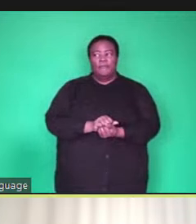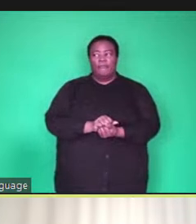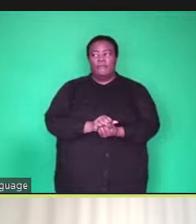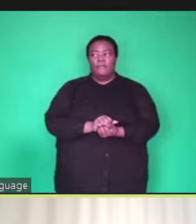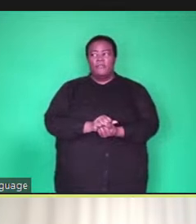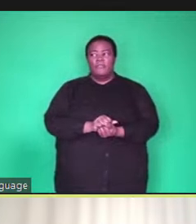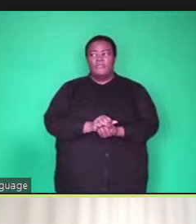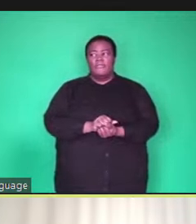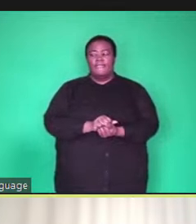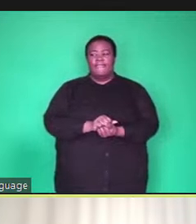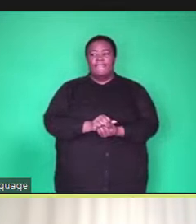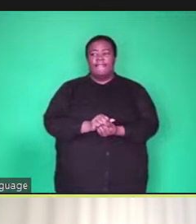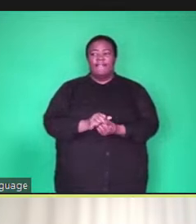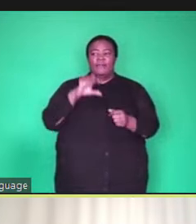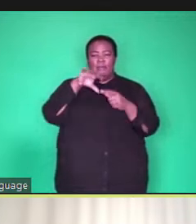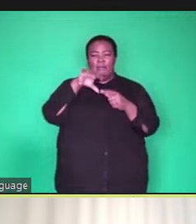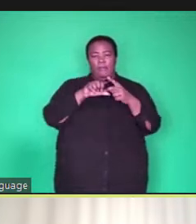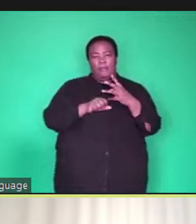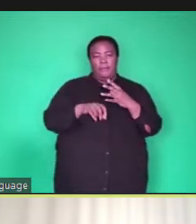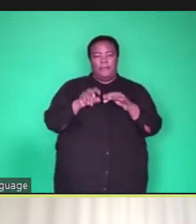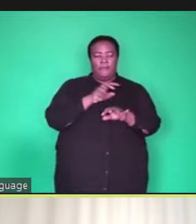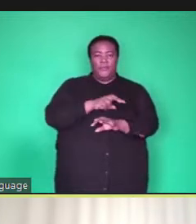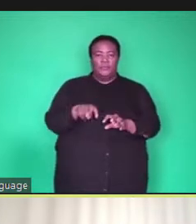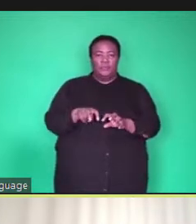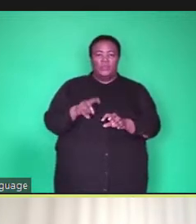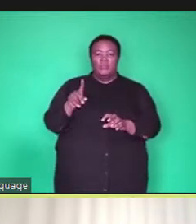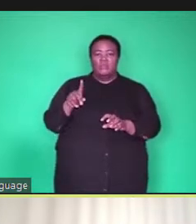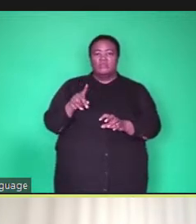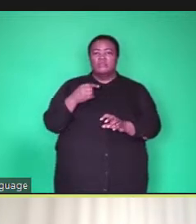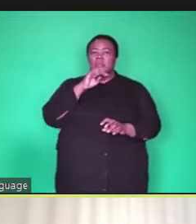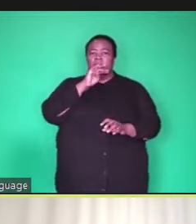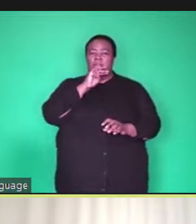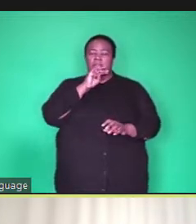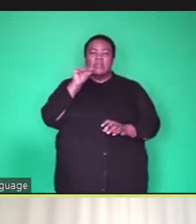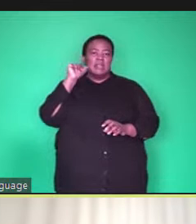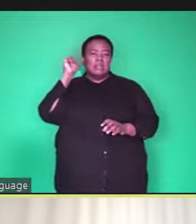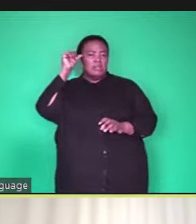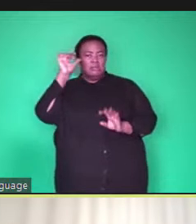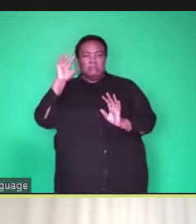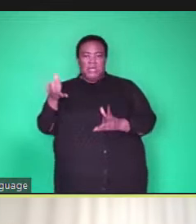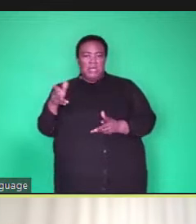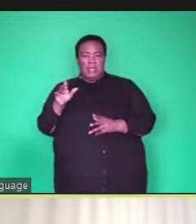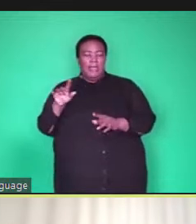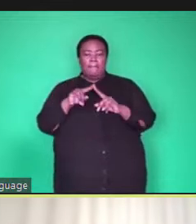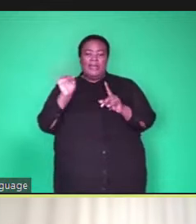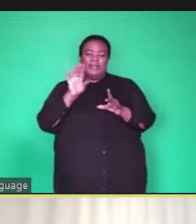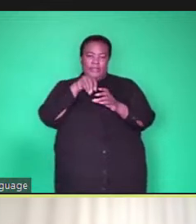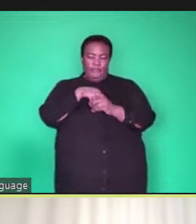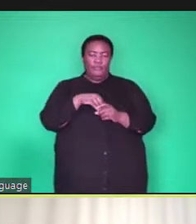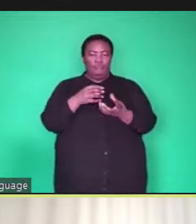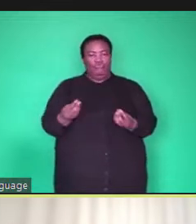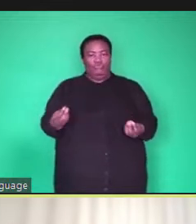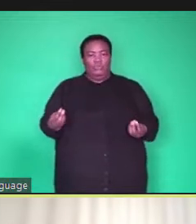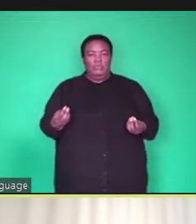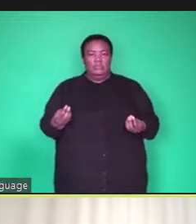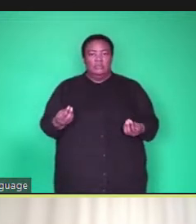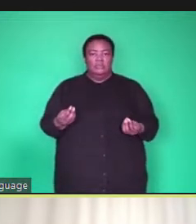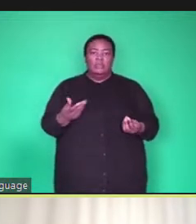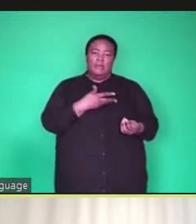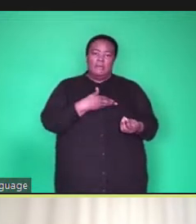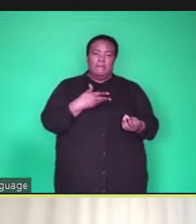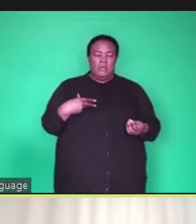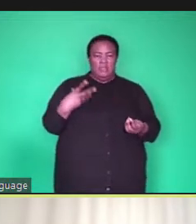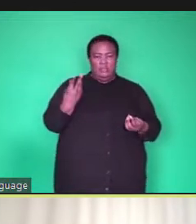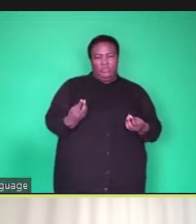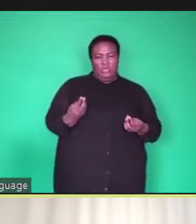the main findings are that migration obviously is not simply an adult phenomenon. It involves children, that mother-child